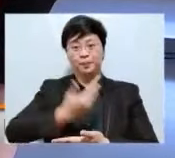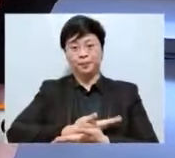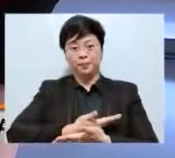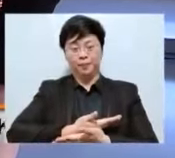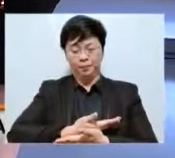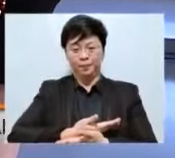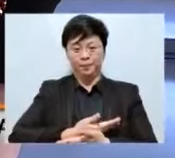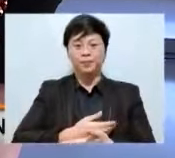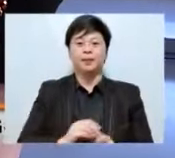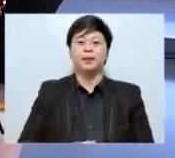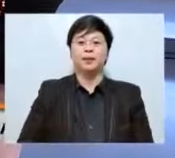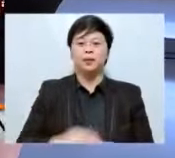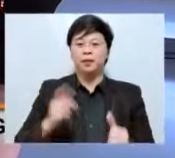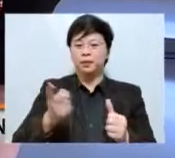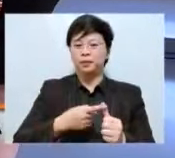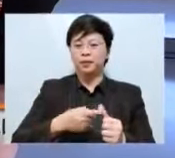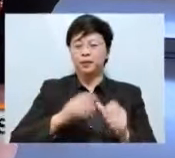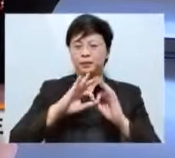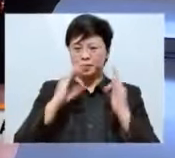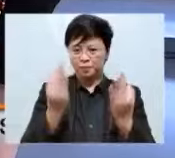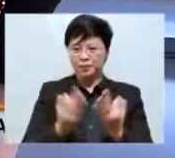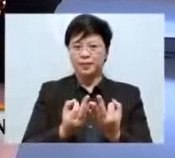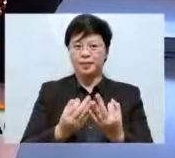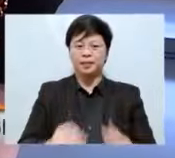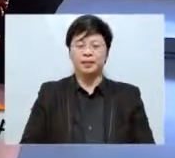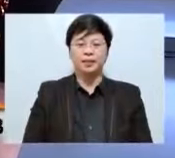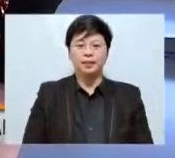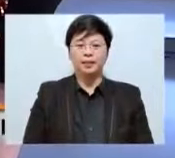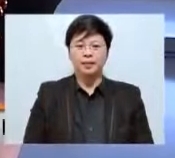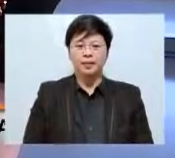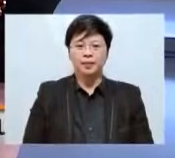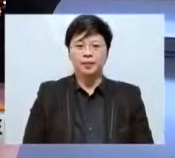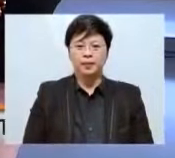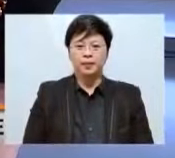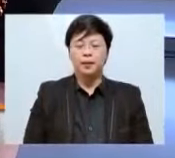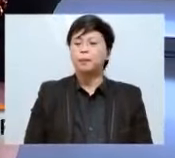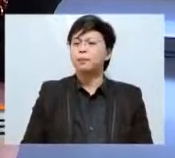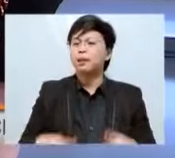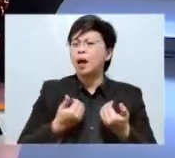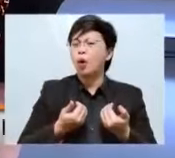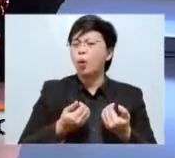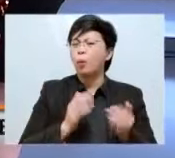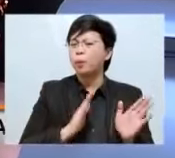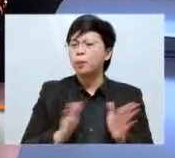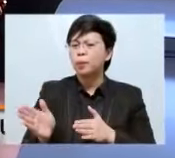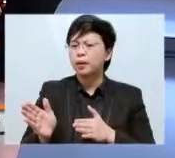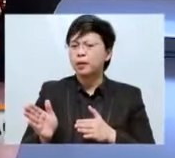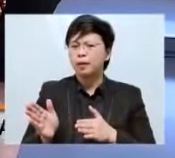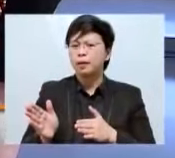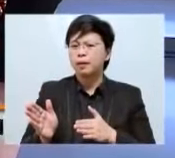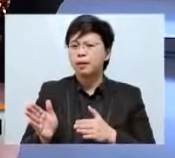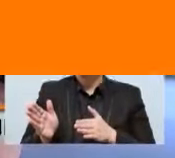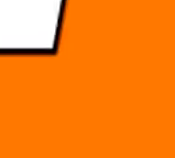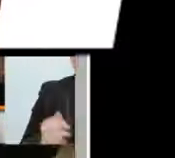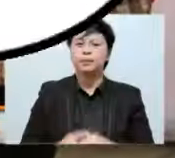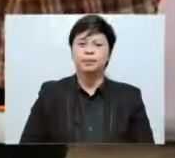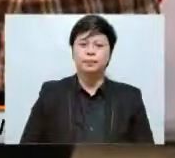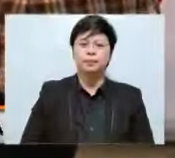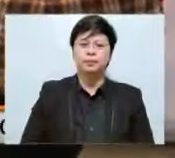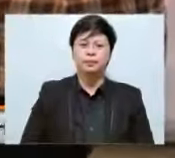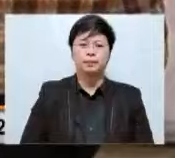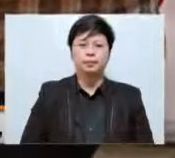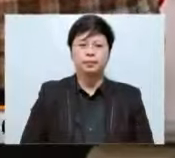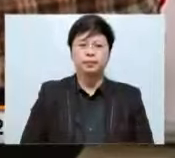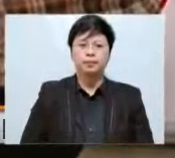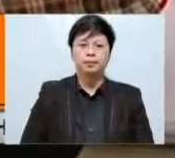Family. Ang todong paghahanda ni na Aga, Charlene at kanilang twins, silipin sa aking Frontline Report. We're